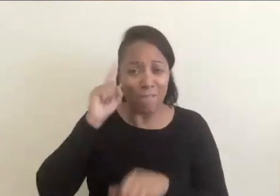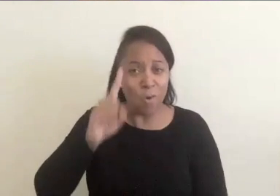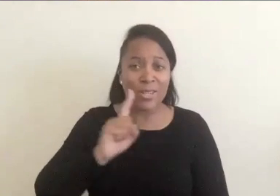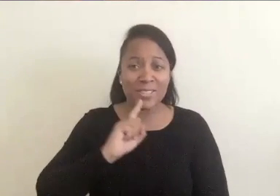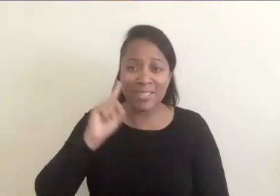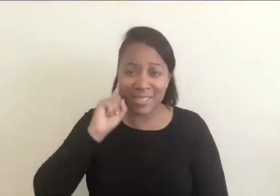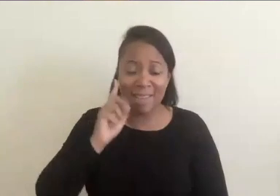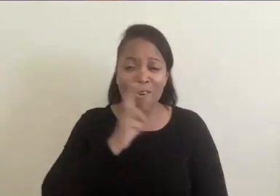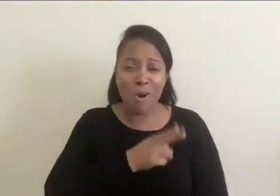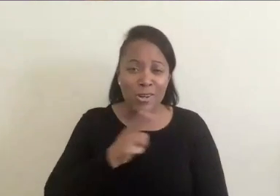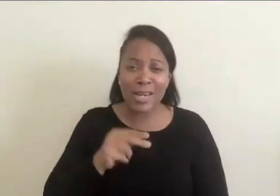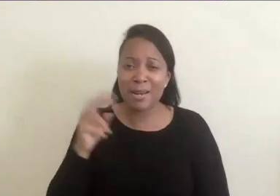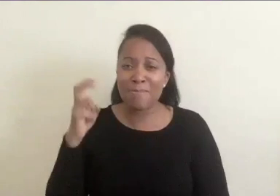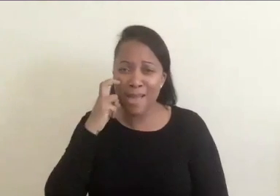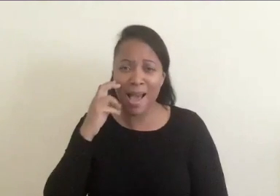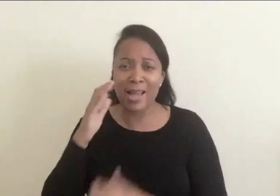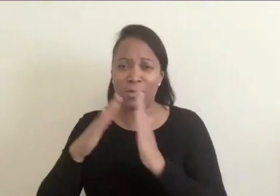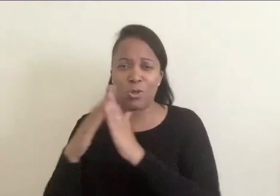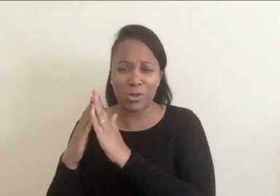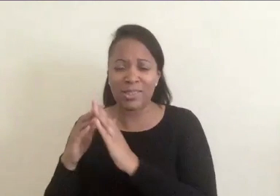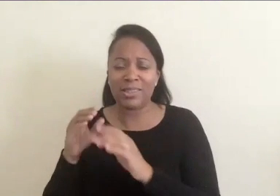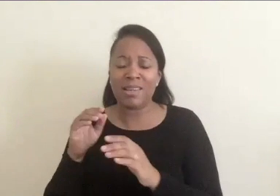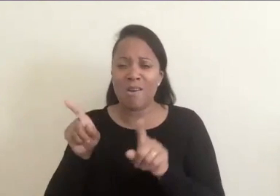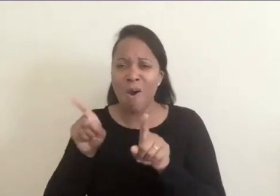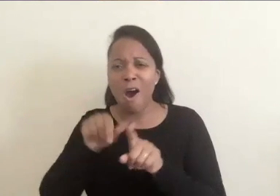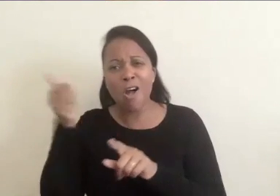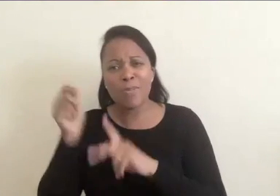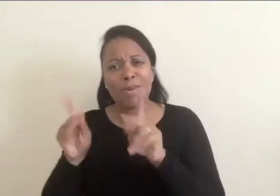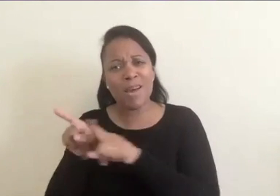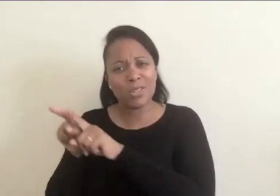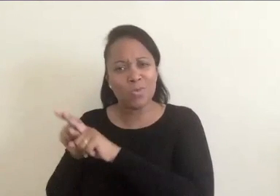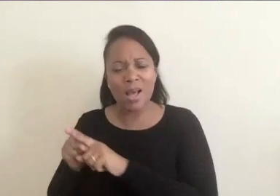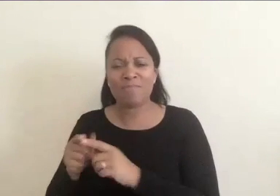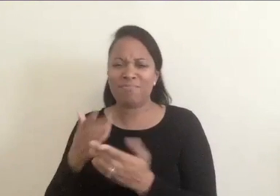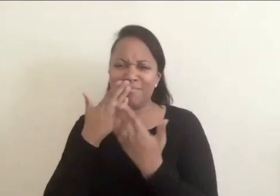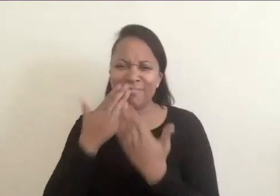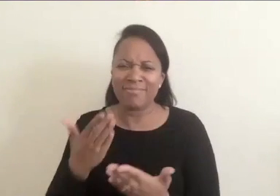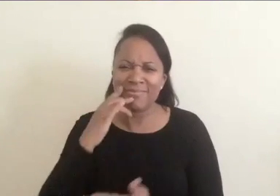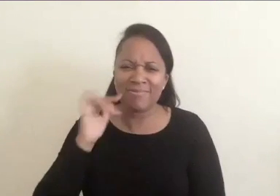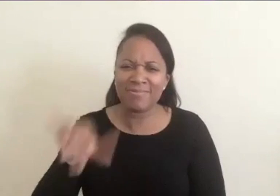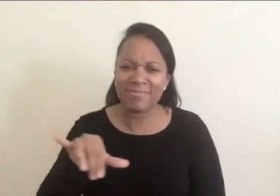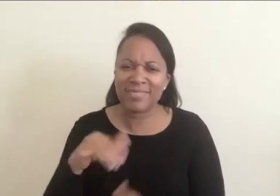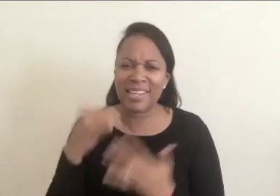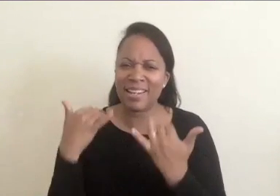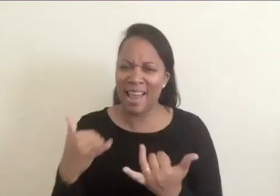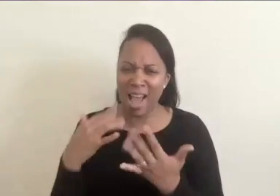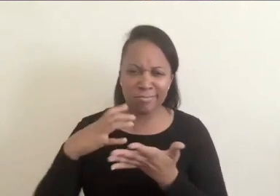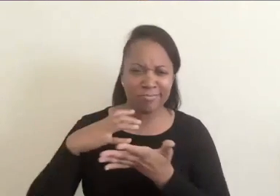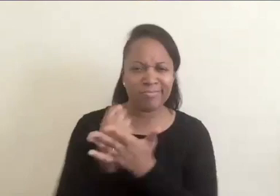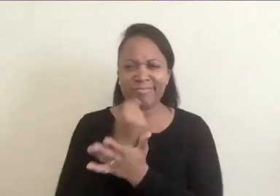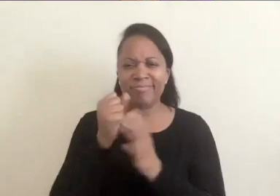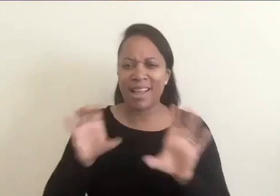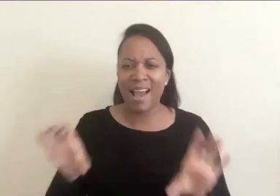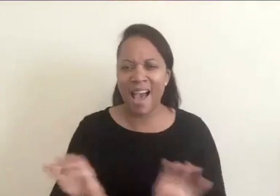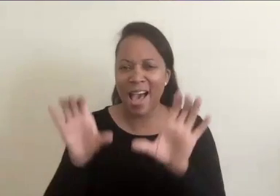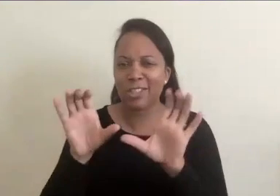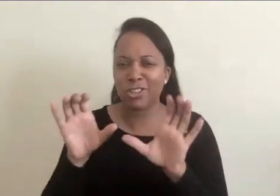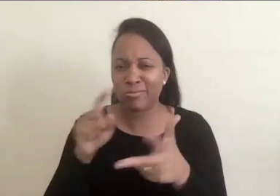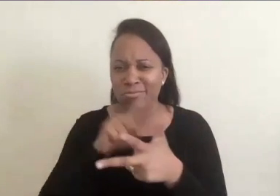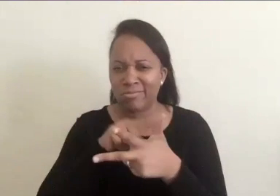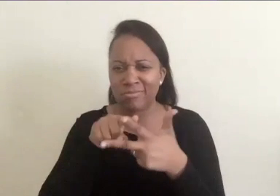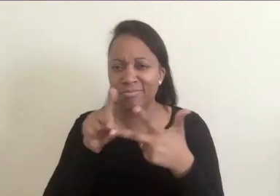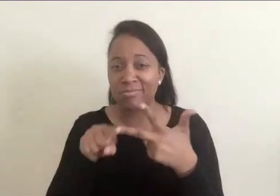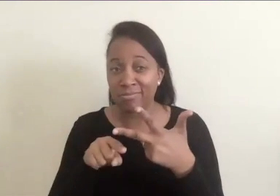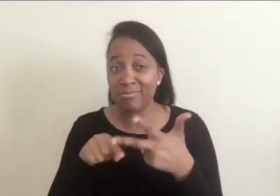hard of hearing, and blind communities, but for others as well. We commend you on that. Now it's time to take positive action. Here are